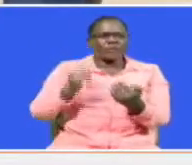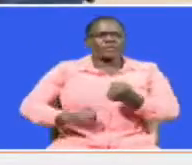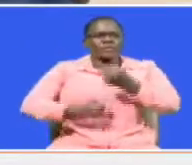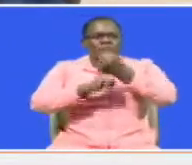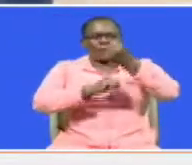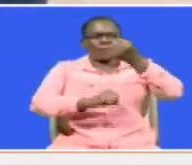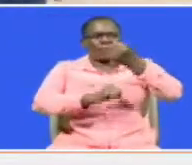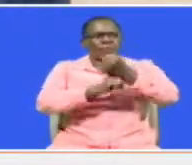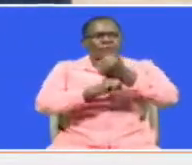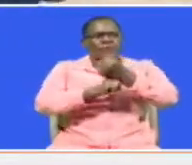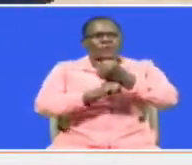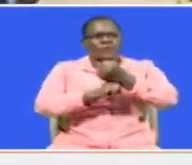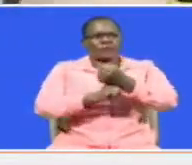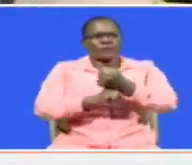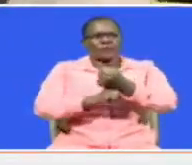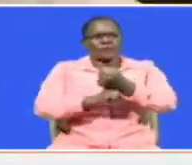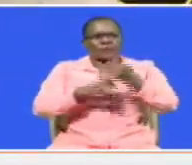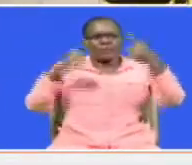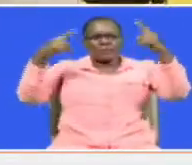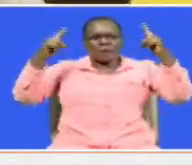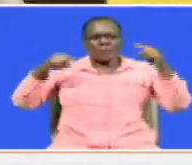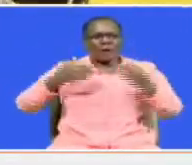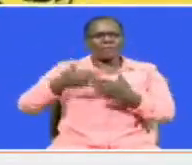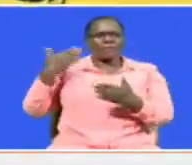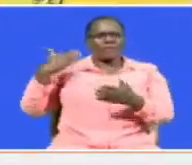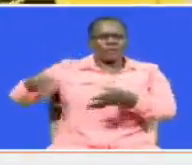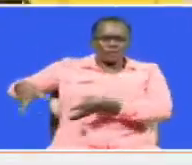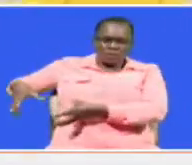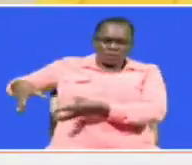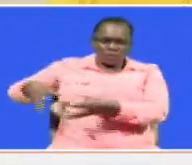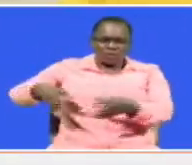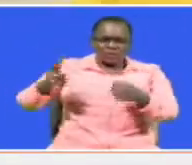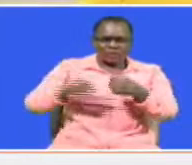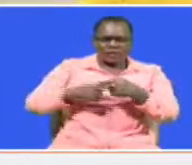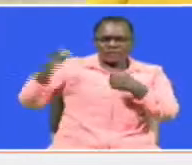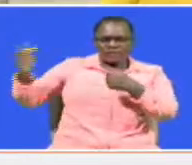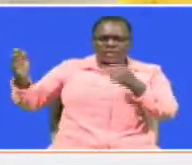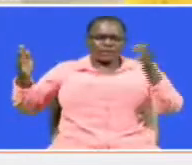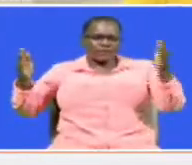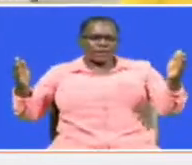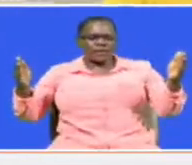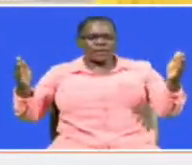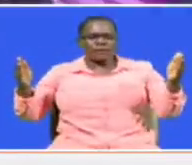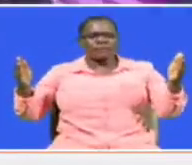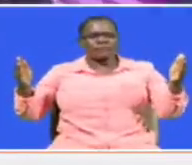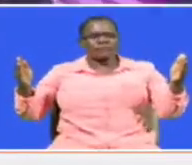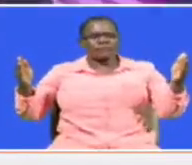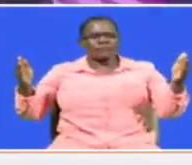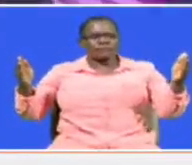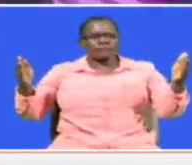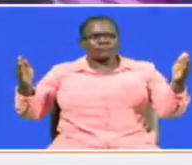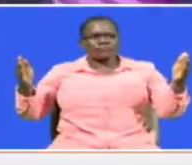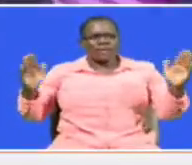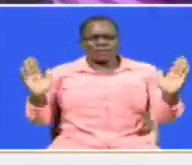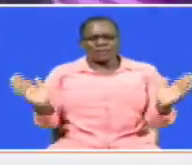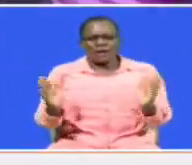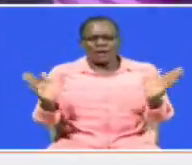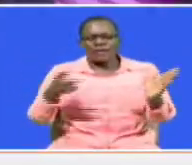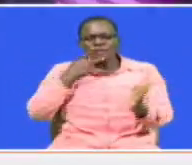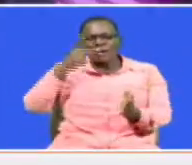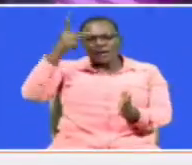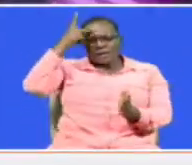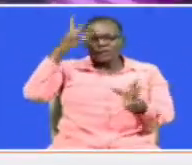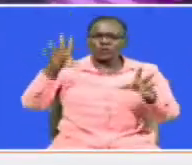supported in the school. Mchezaji nyota wa zamani wa raga ya wachezaji saba kila upande Collins Injera amewahimiza